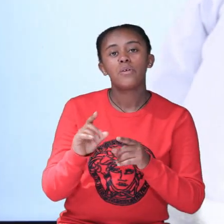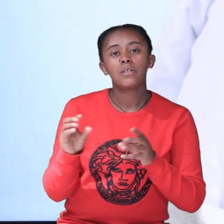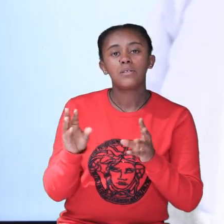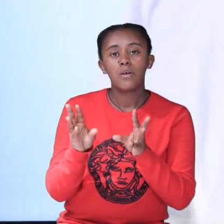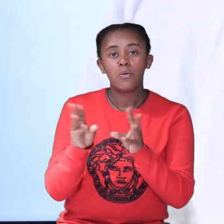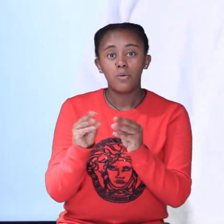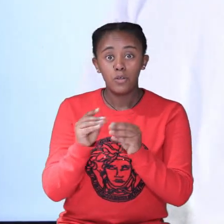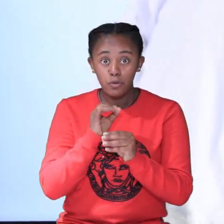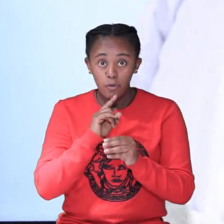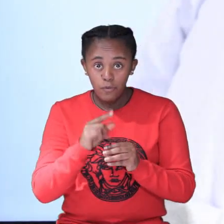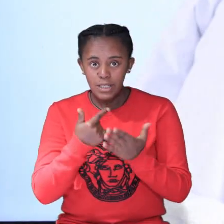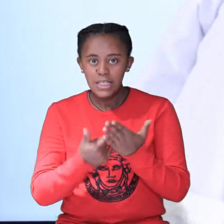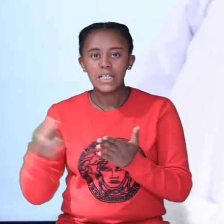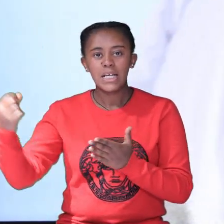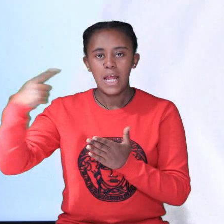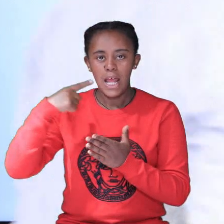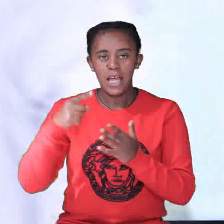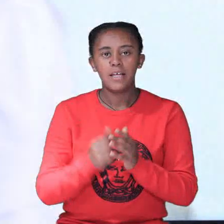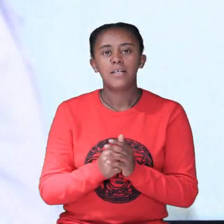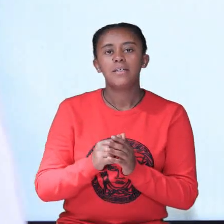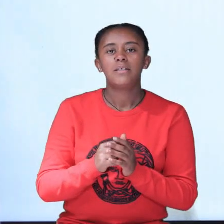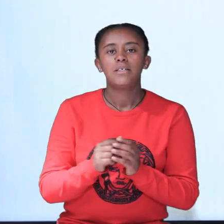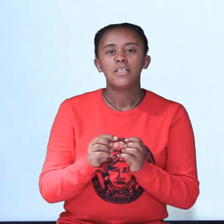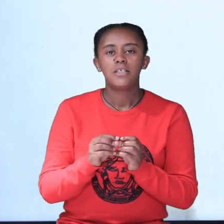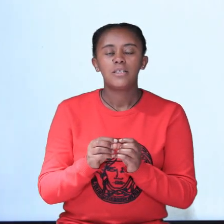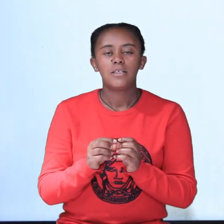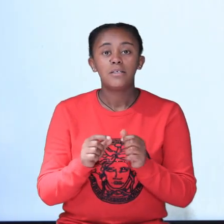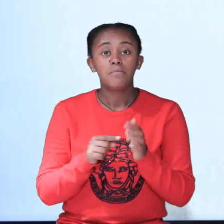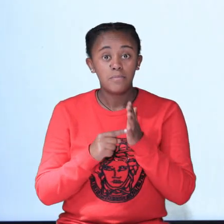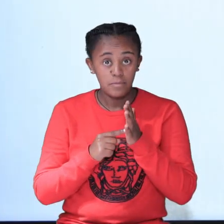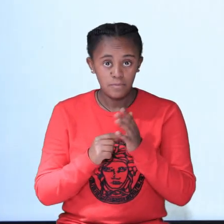collection of such rays are called diverging beam. For example,